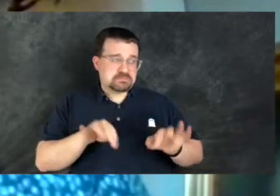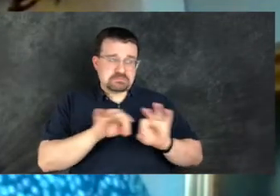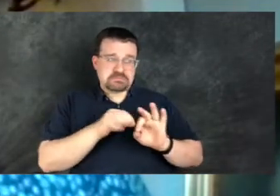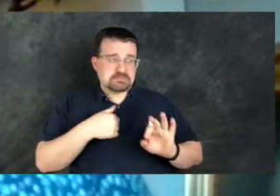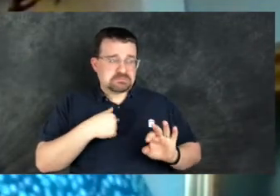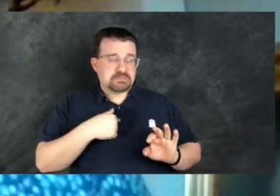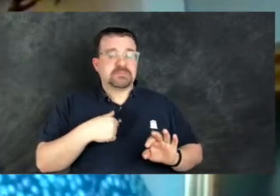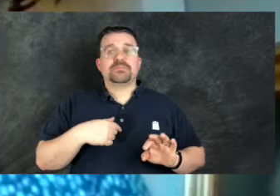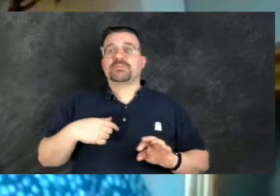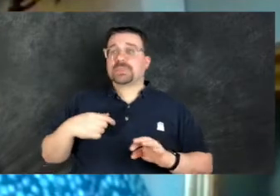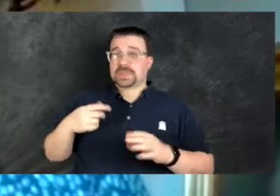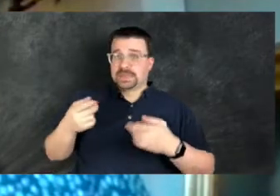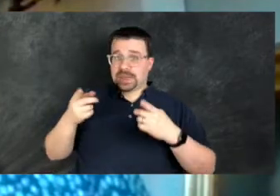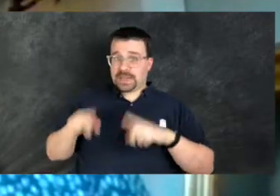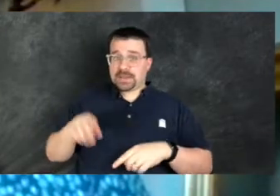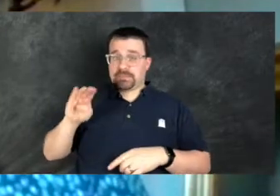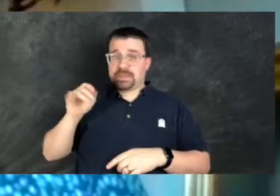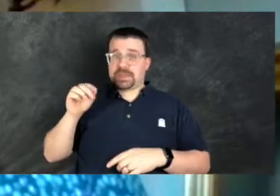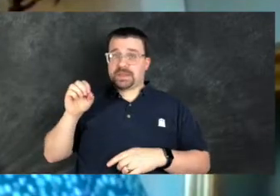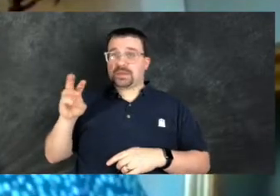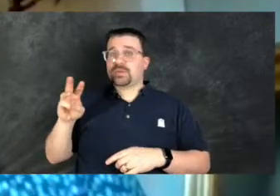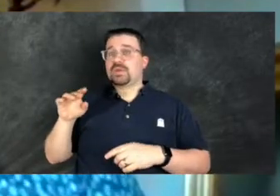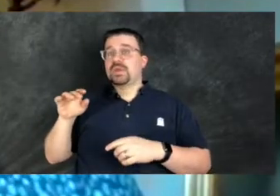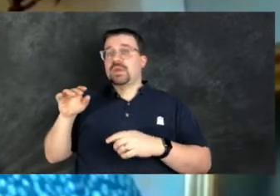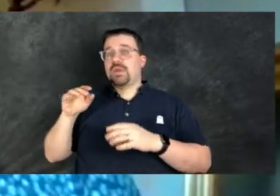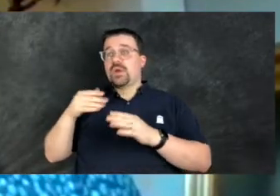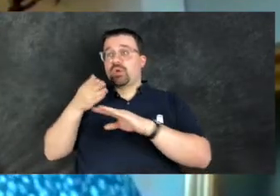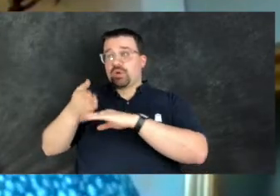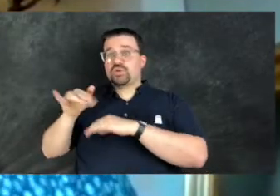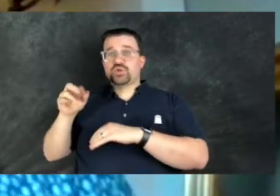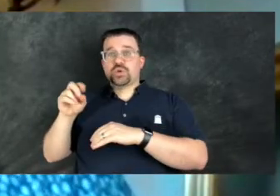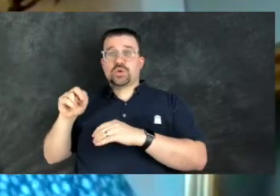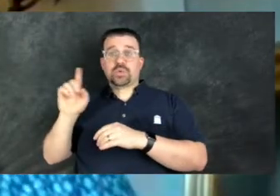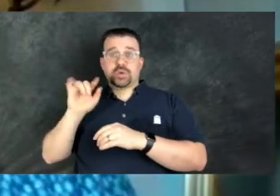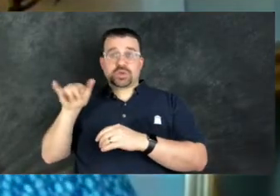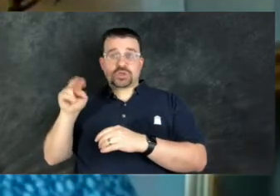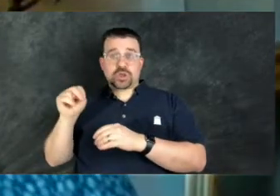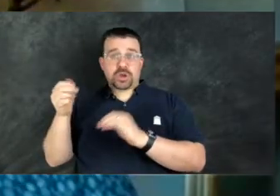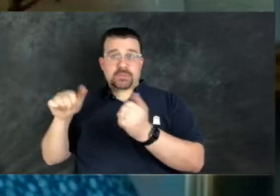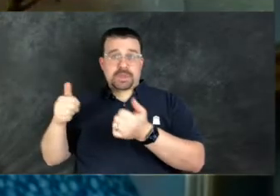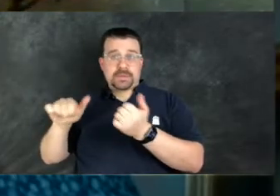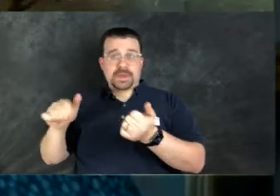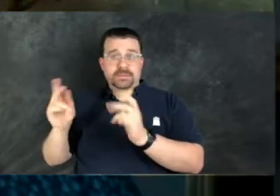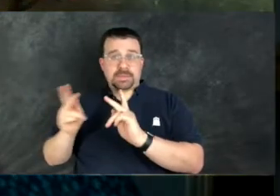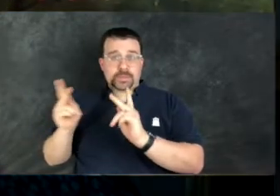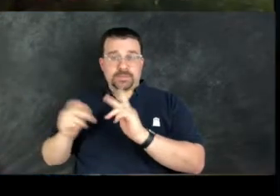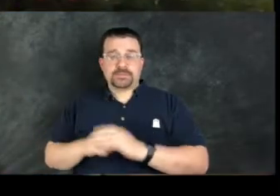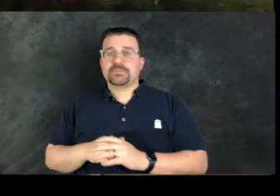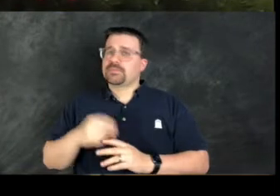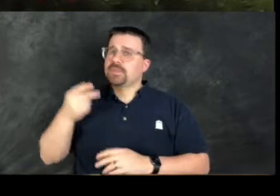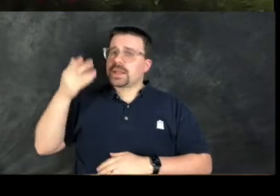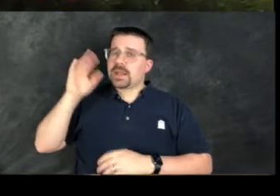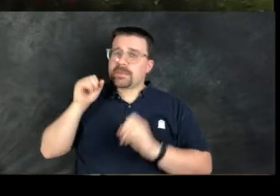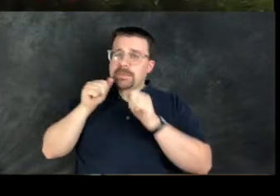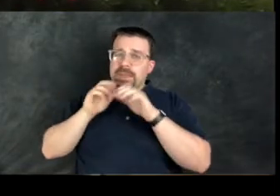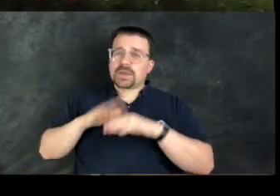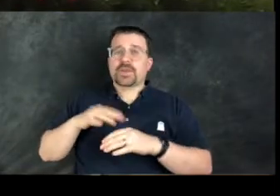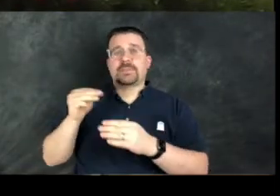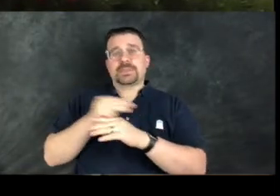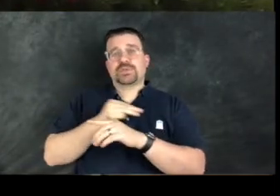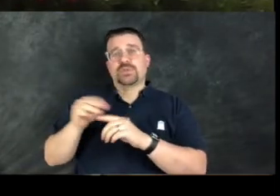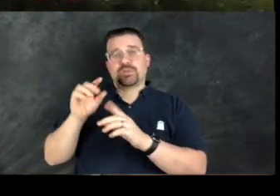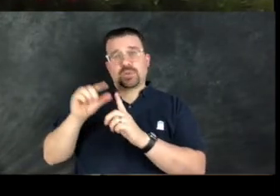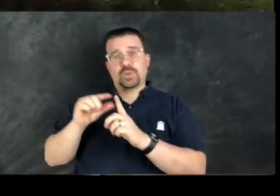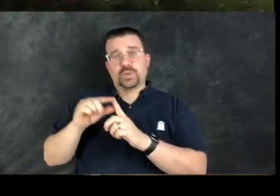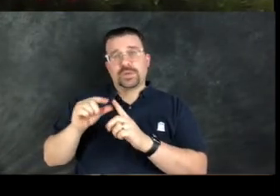in Bethany, across the Jordan, where John was baptizing. May God's blessing be upon the ministry of the